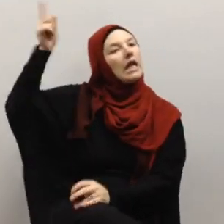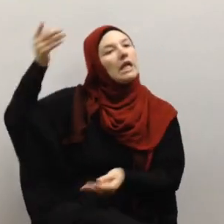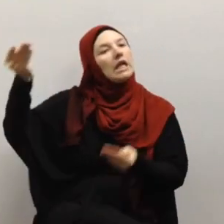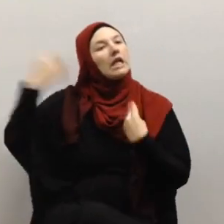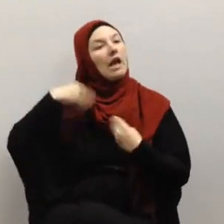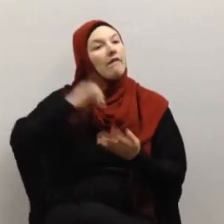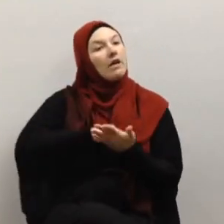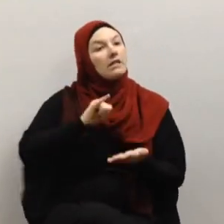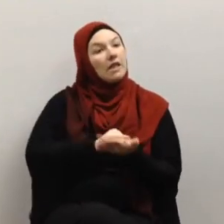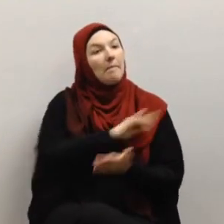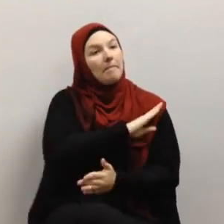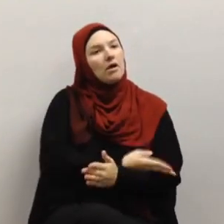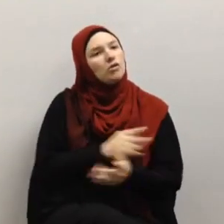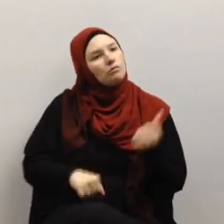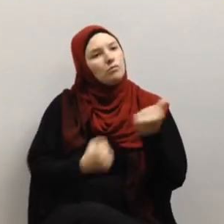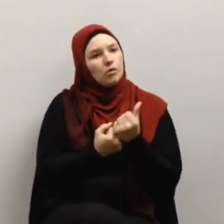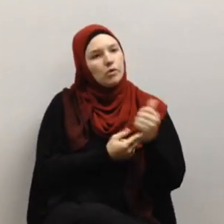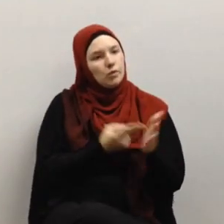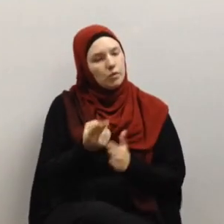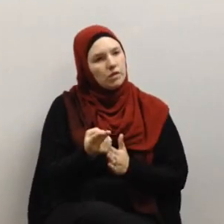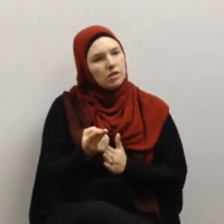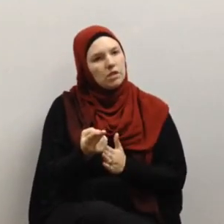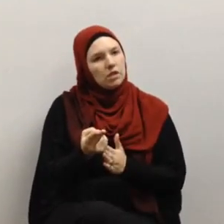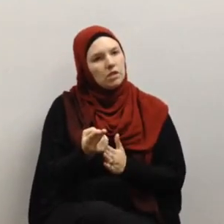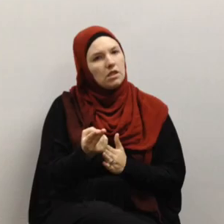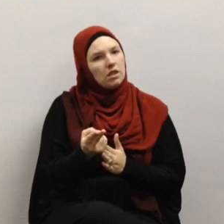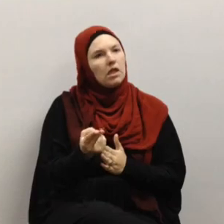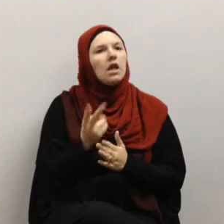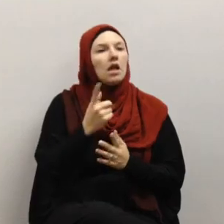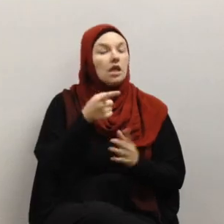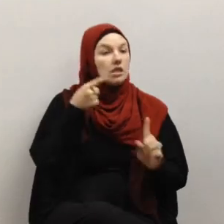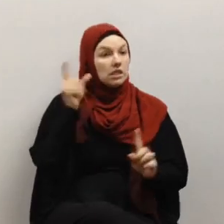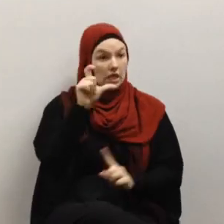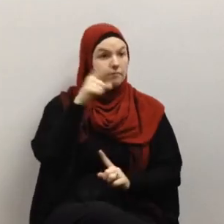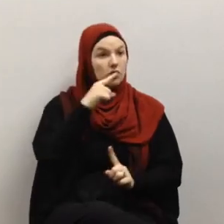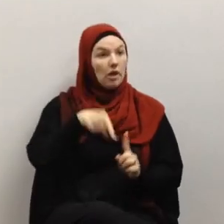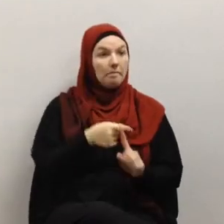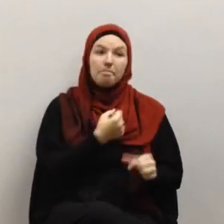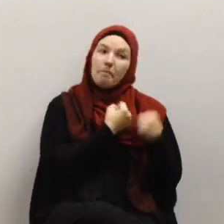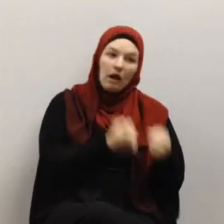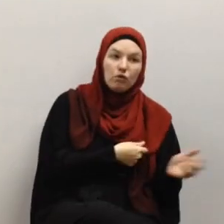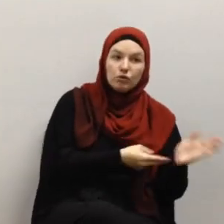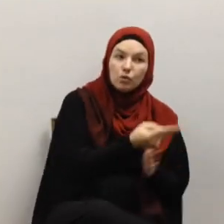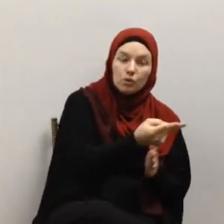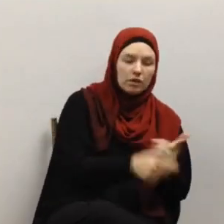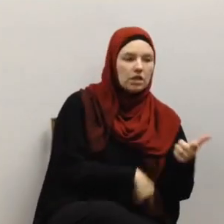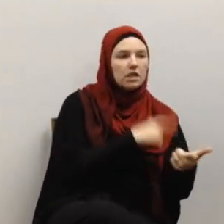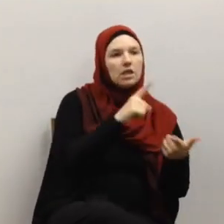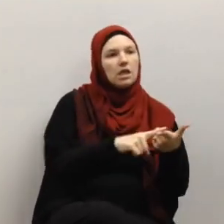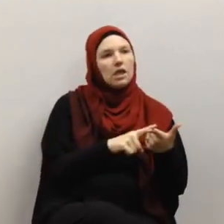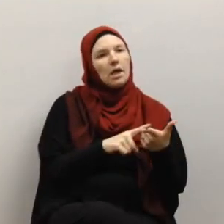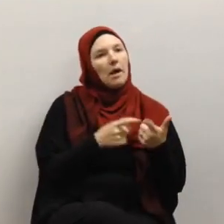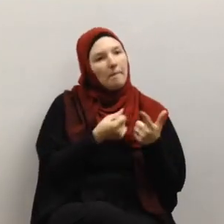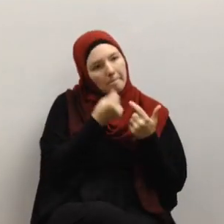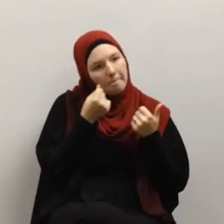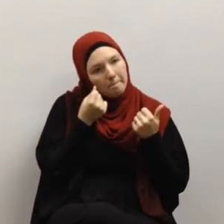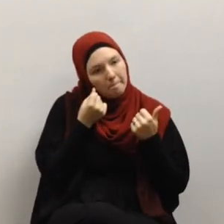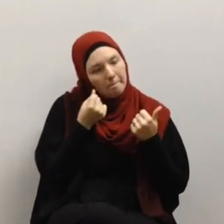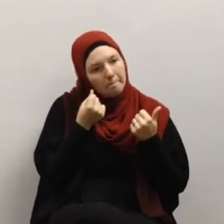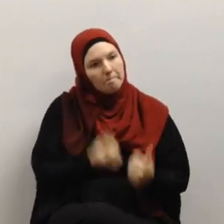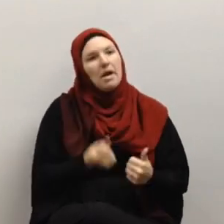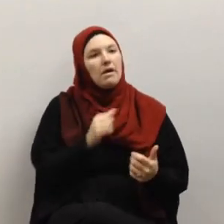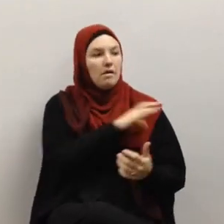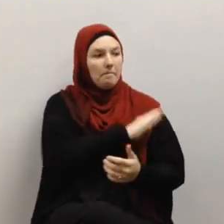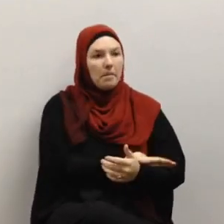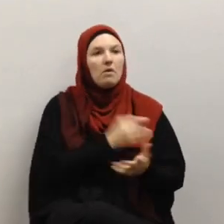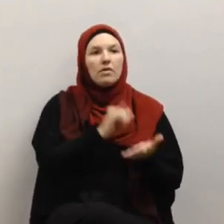So Islam is telling us there are two sources of power, the power of truth and the power that truth needs to